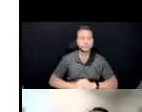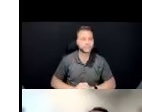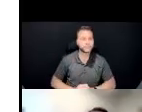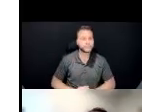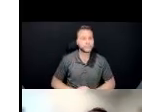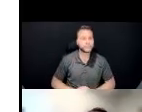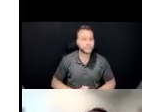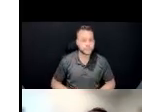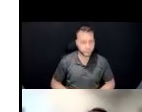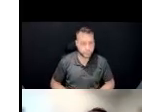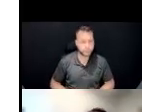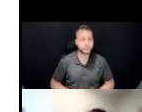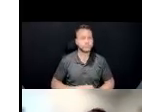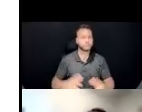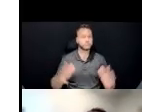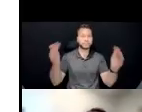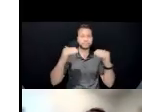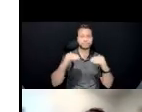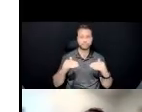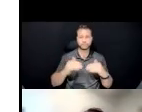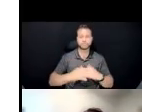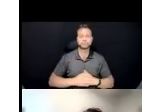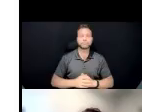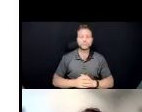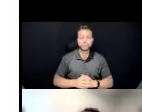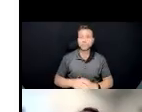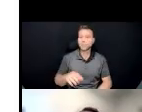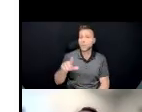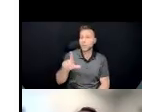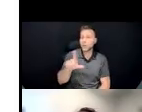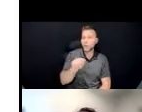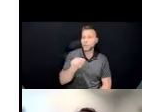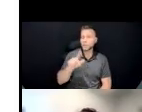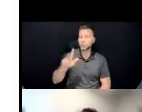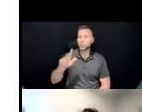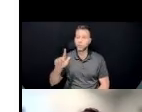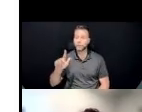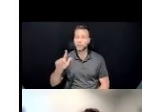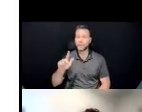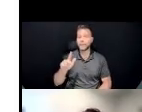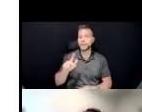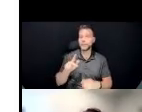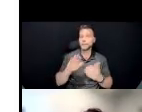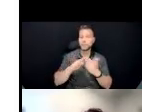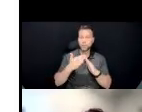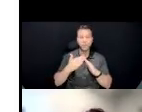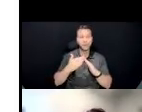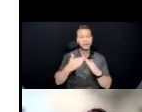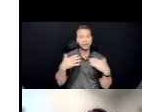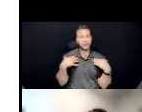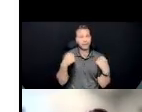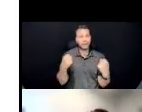So a little bit more about our 2023 Community Health Equity Survey.